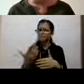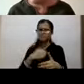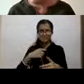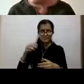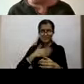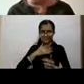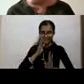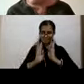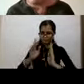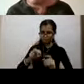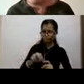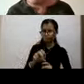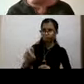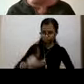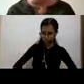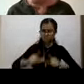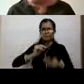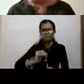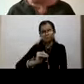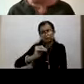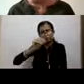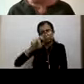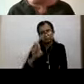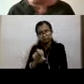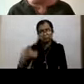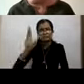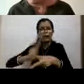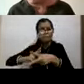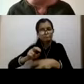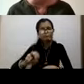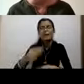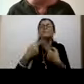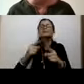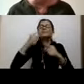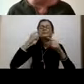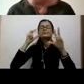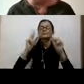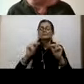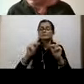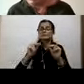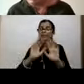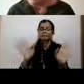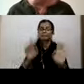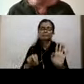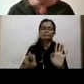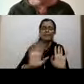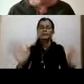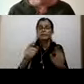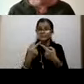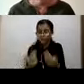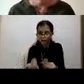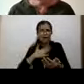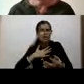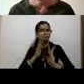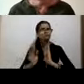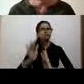this forest my entire life ever since I was a child. But I was walking with my eyes closed. Now I see the forest for what it is. And that's, you know,